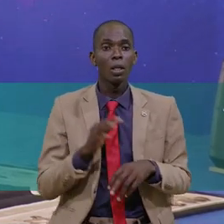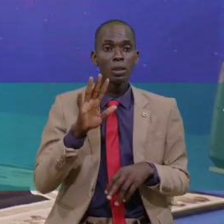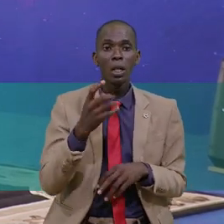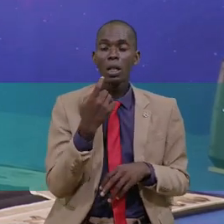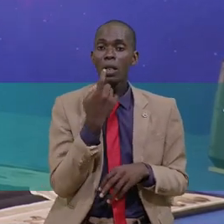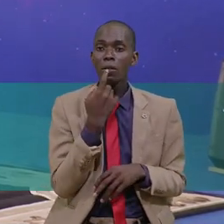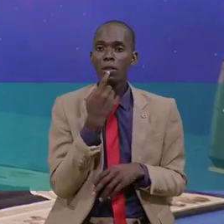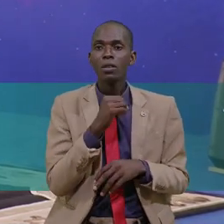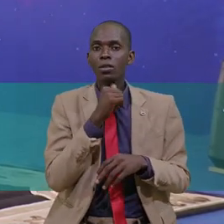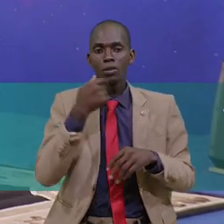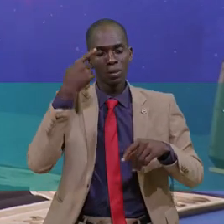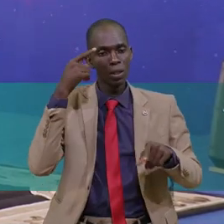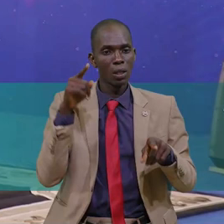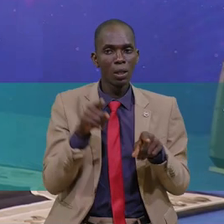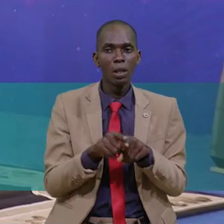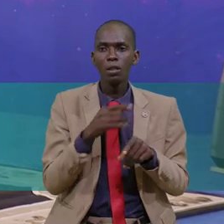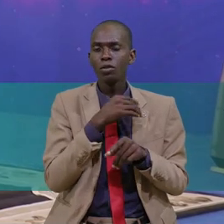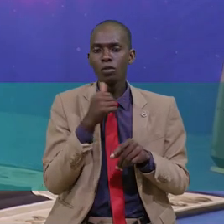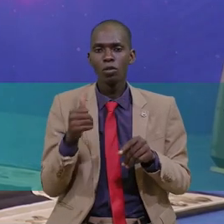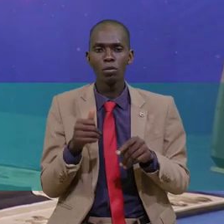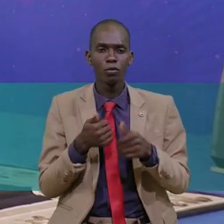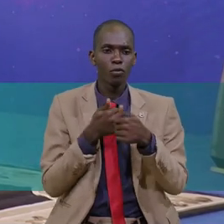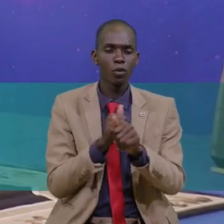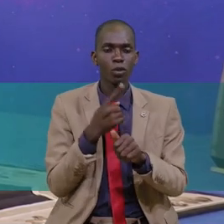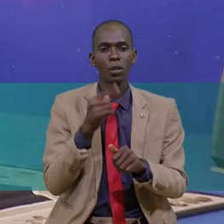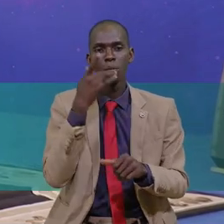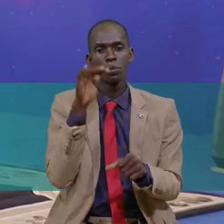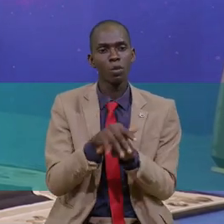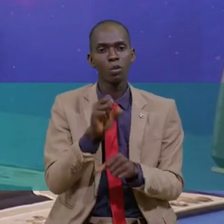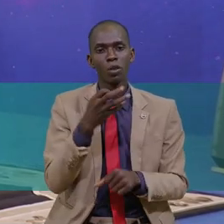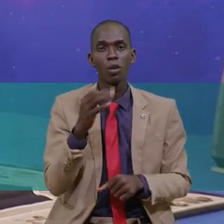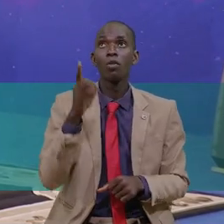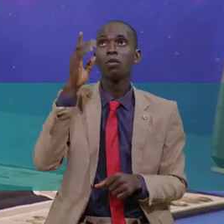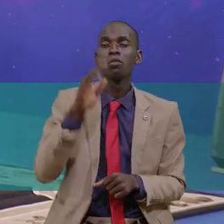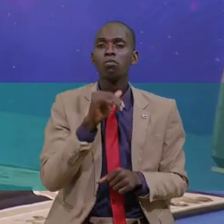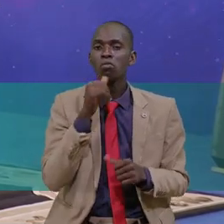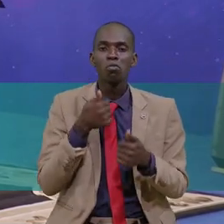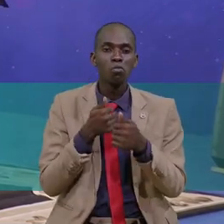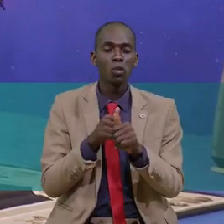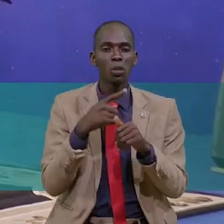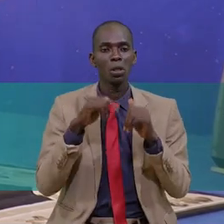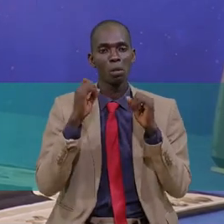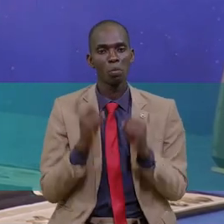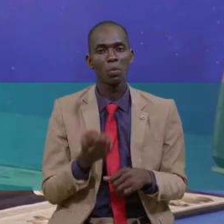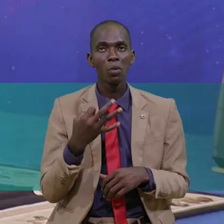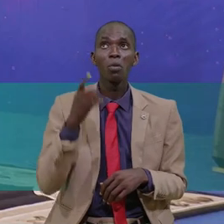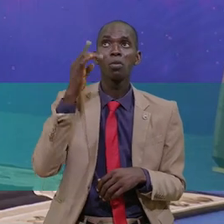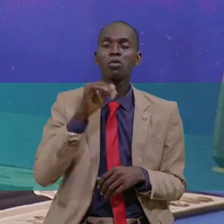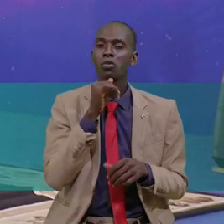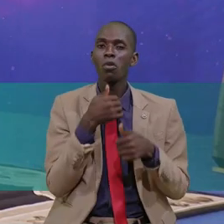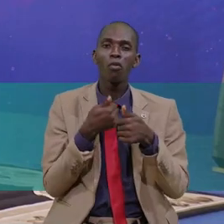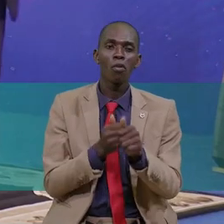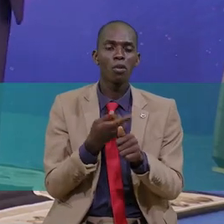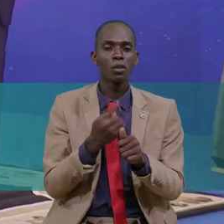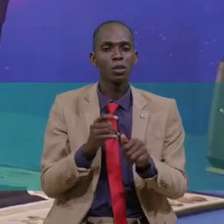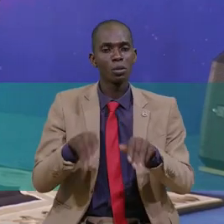and tamed to the promises of God, to the power of God, to the provision of God. And every